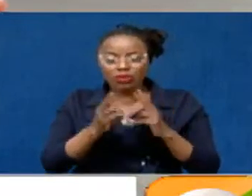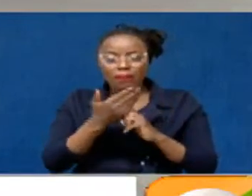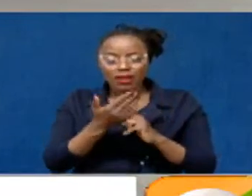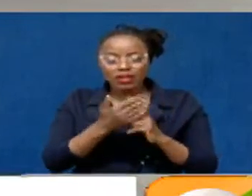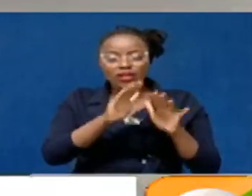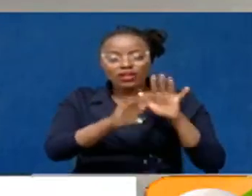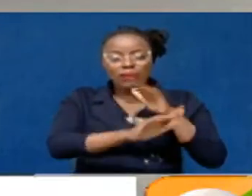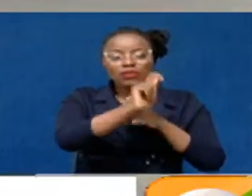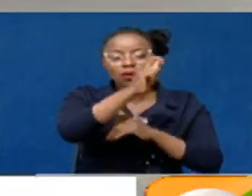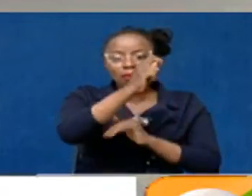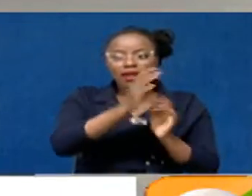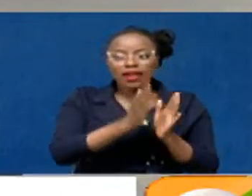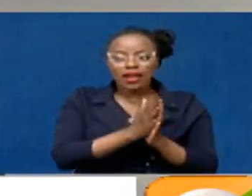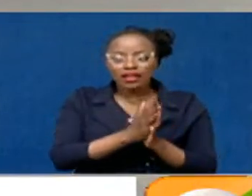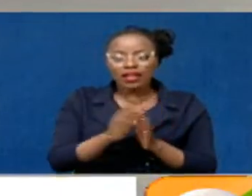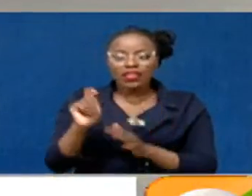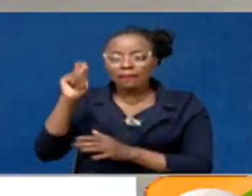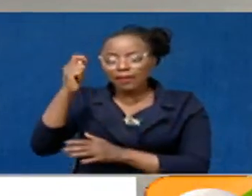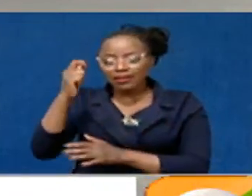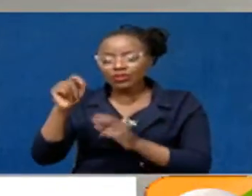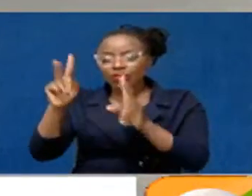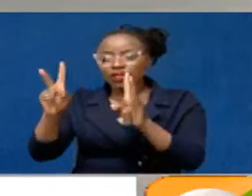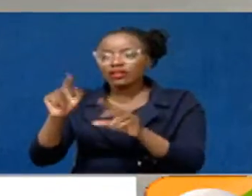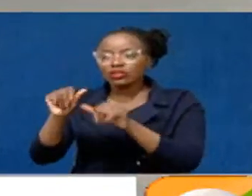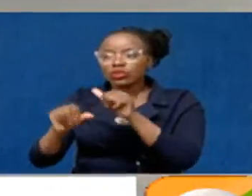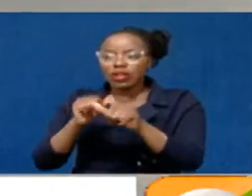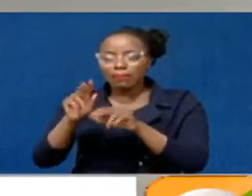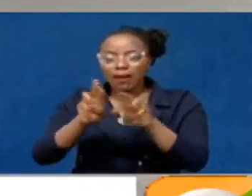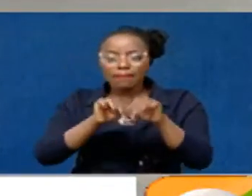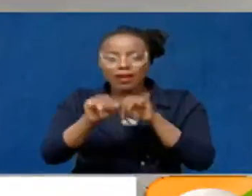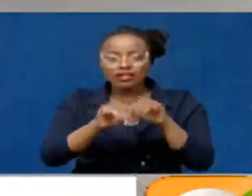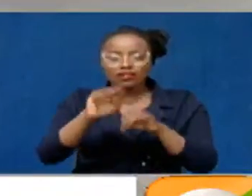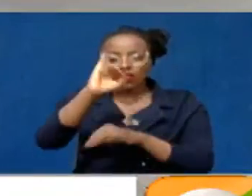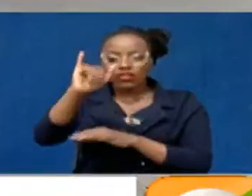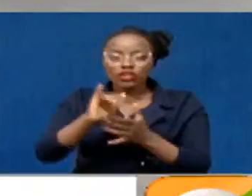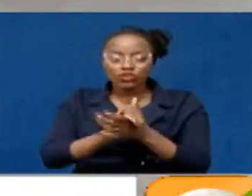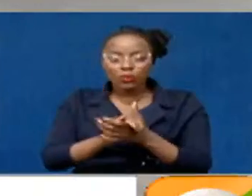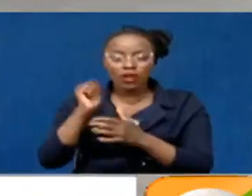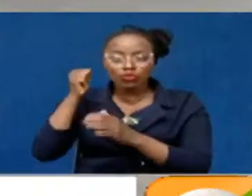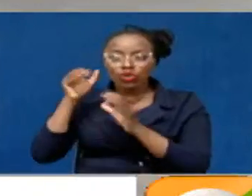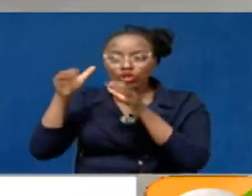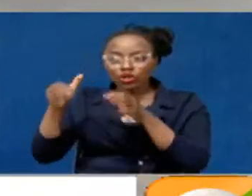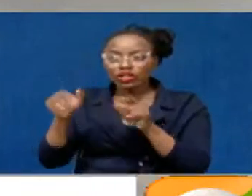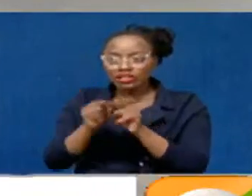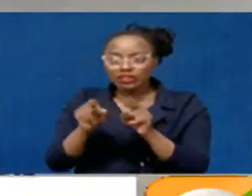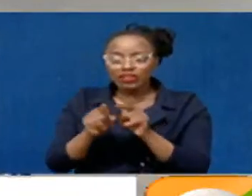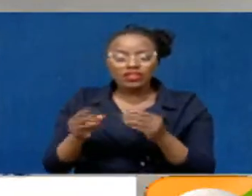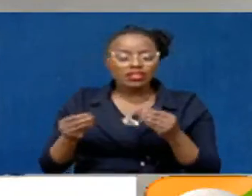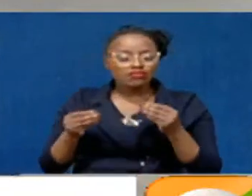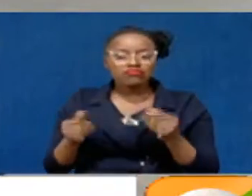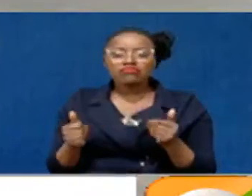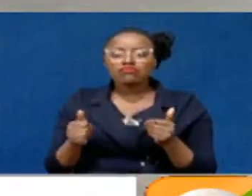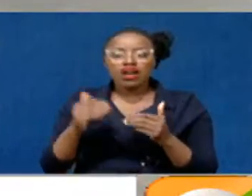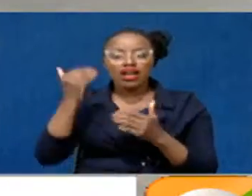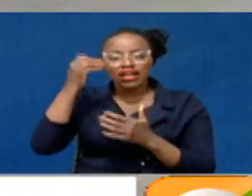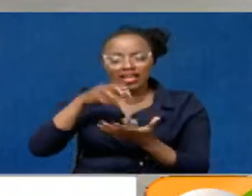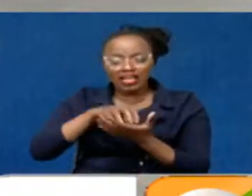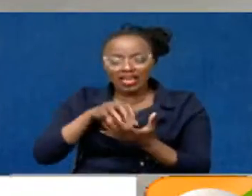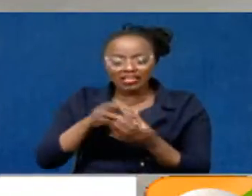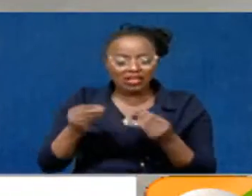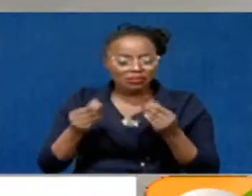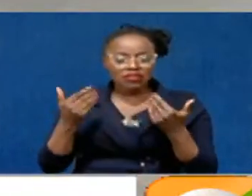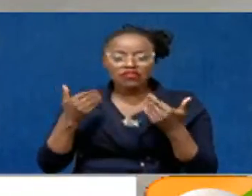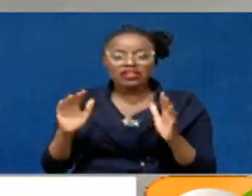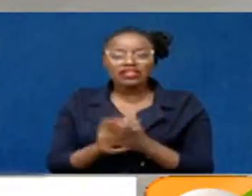the Deputy President and the President in terms of management of the Jubilee Party is a gone case now.